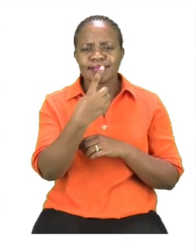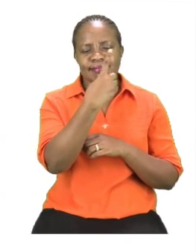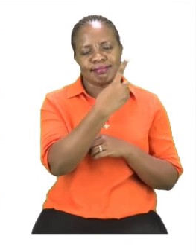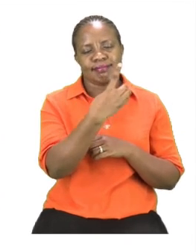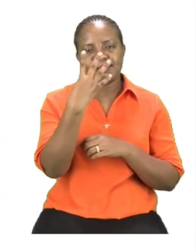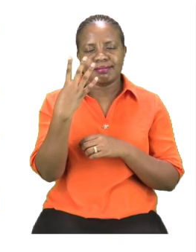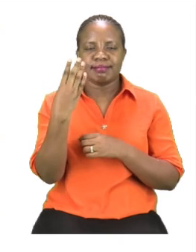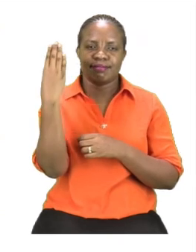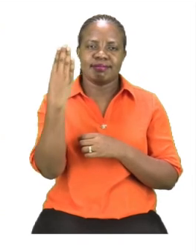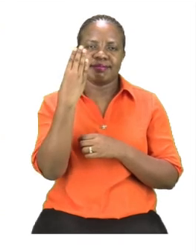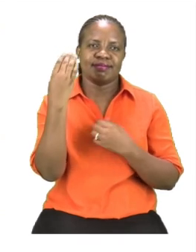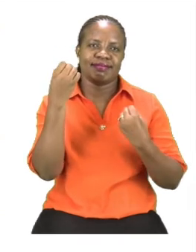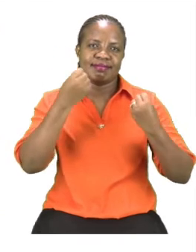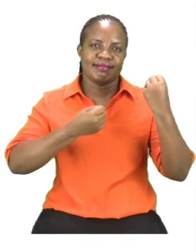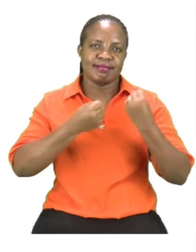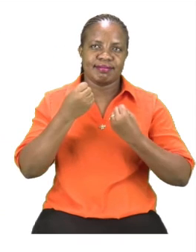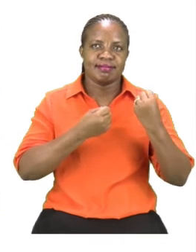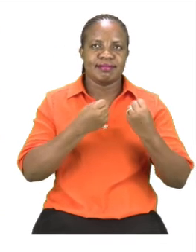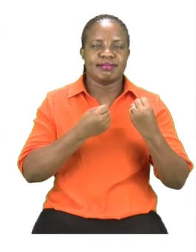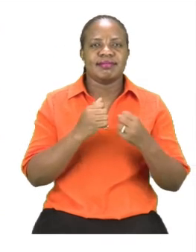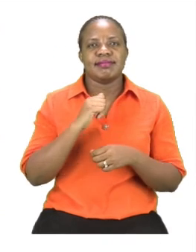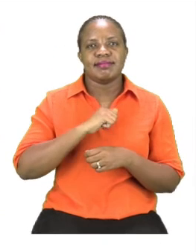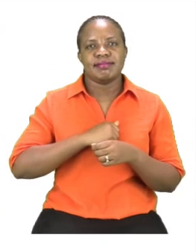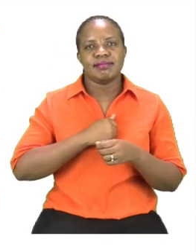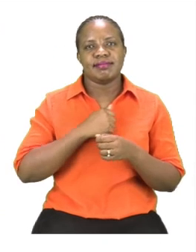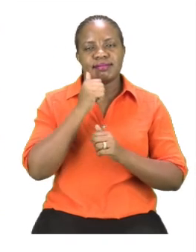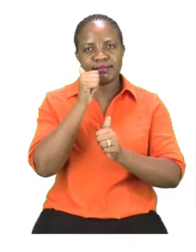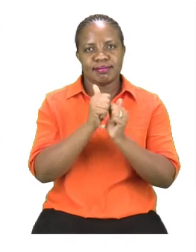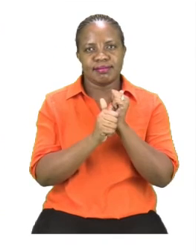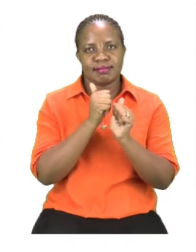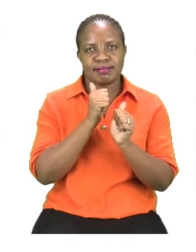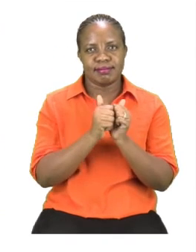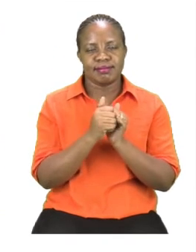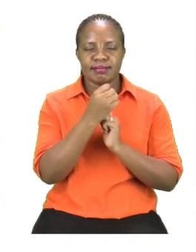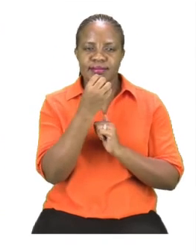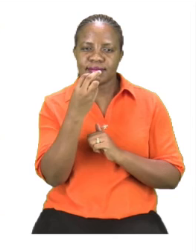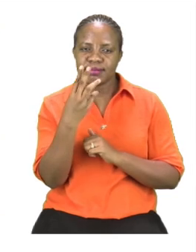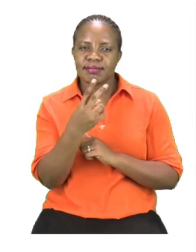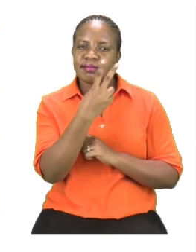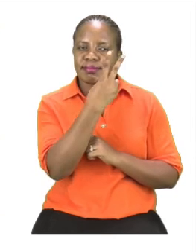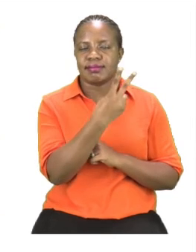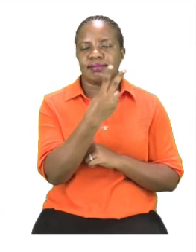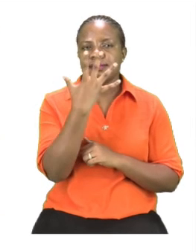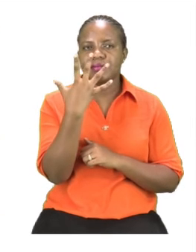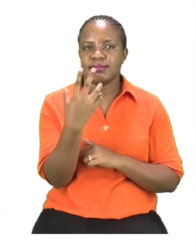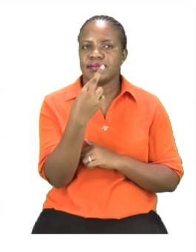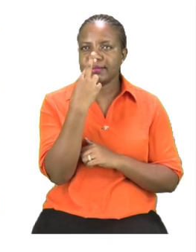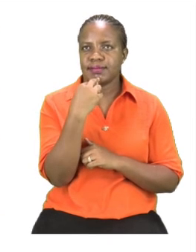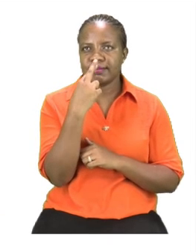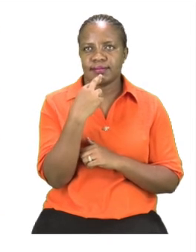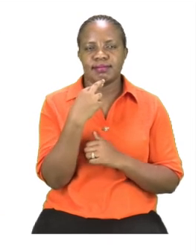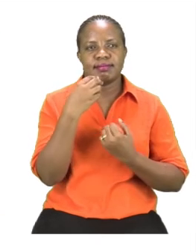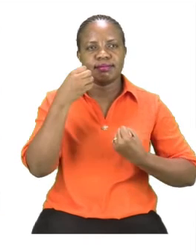cars and my brother counted 25 red cars.